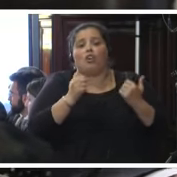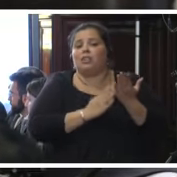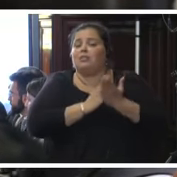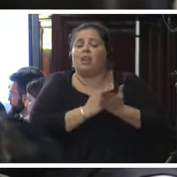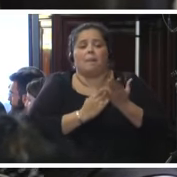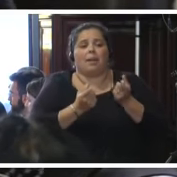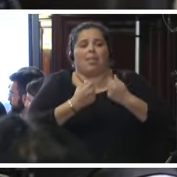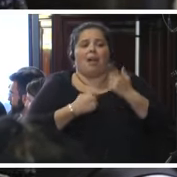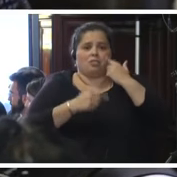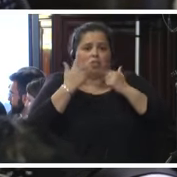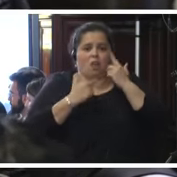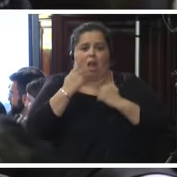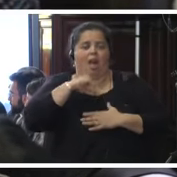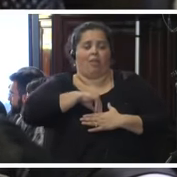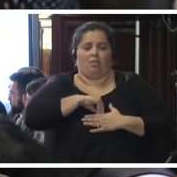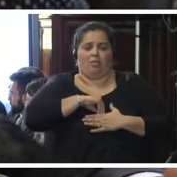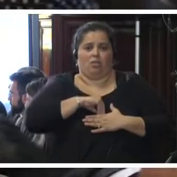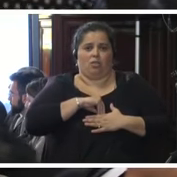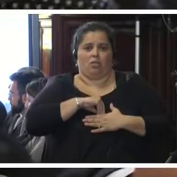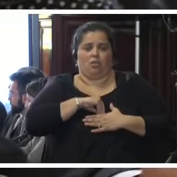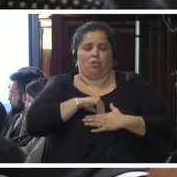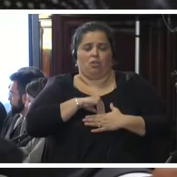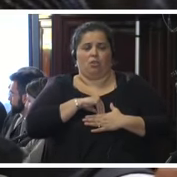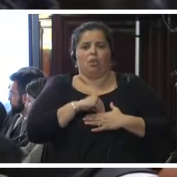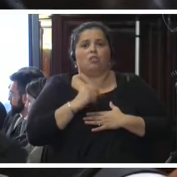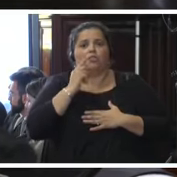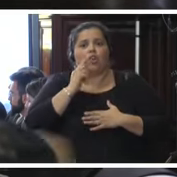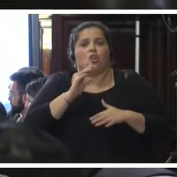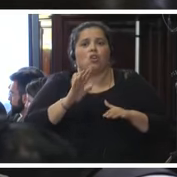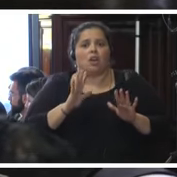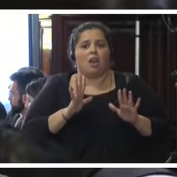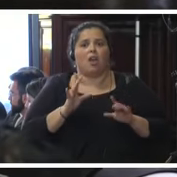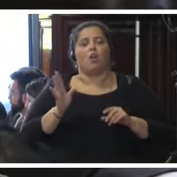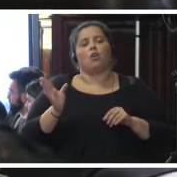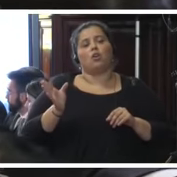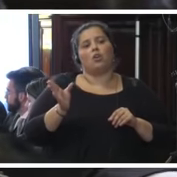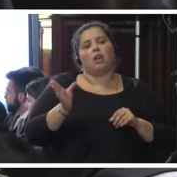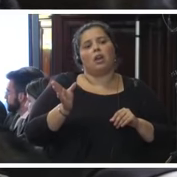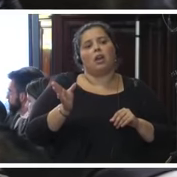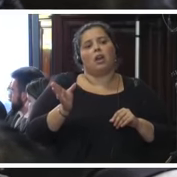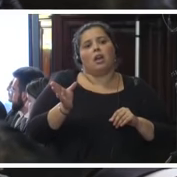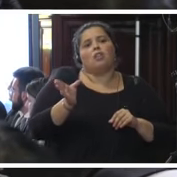So I think we can only 3 minutes to each side.